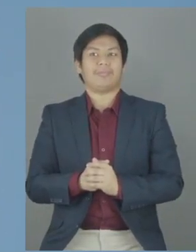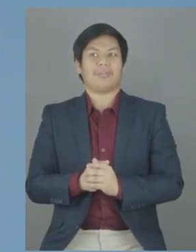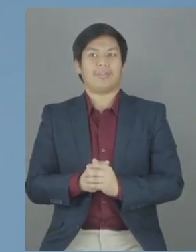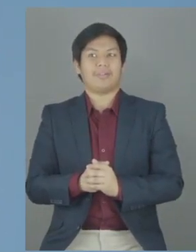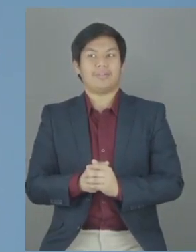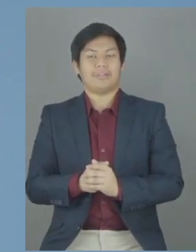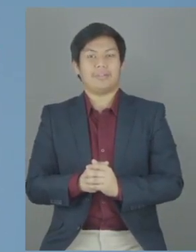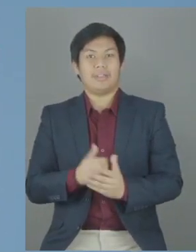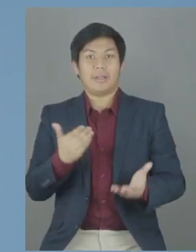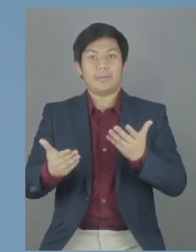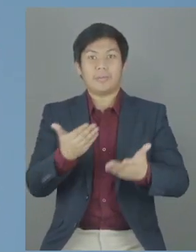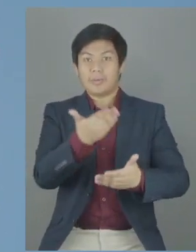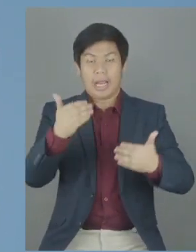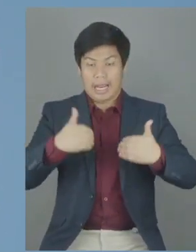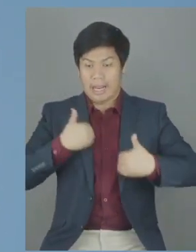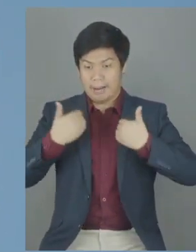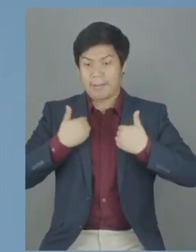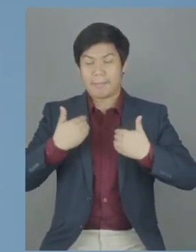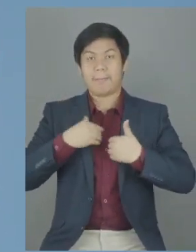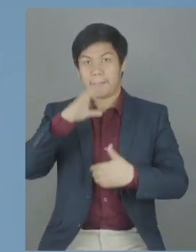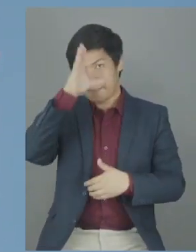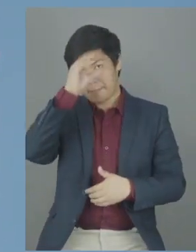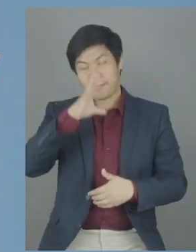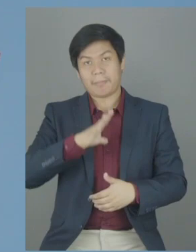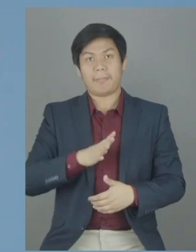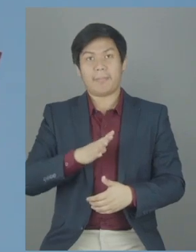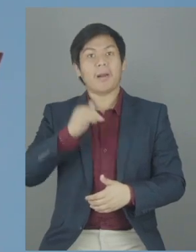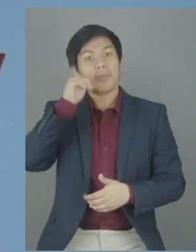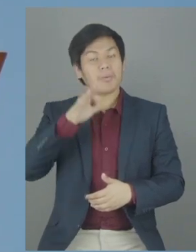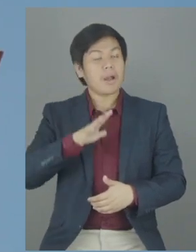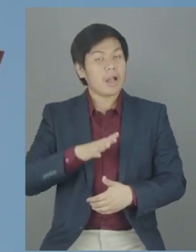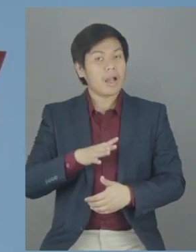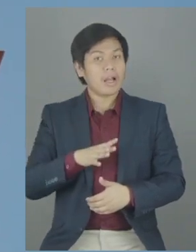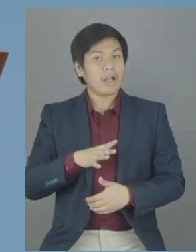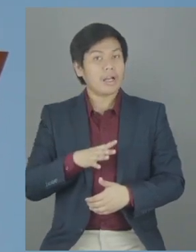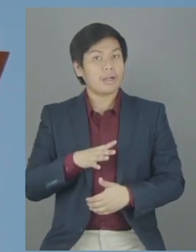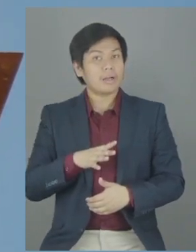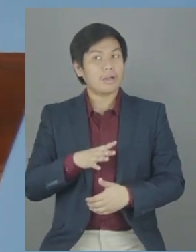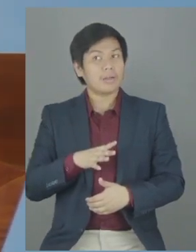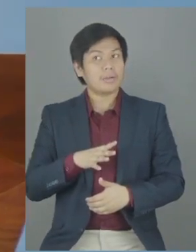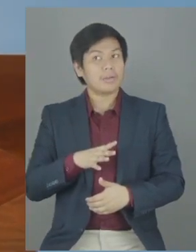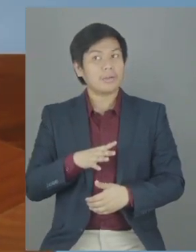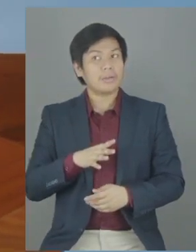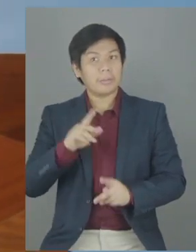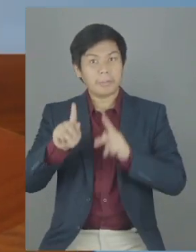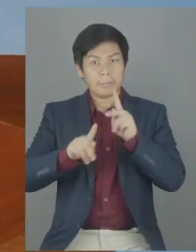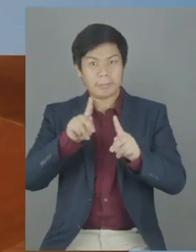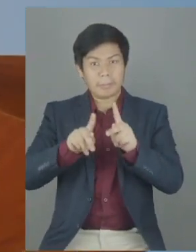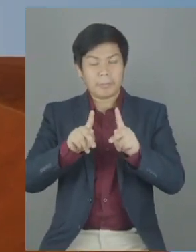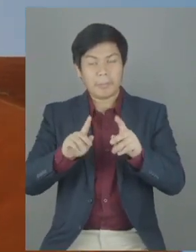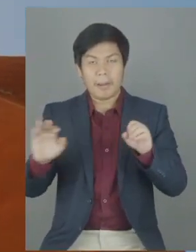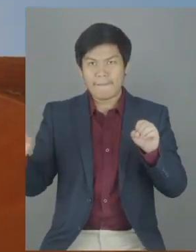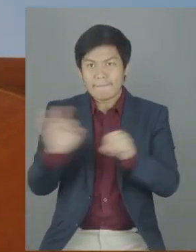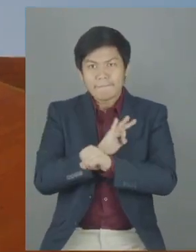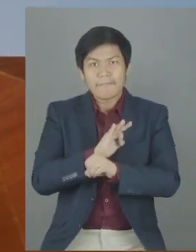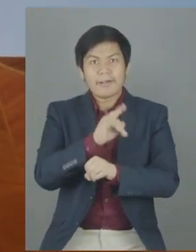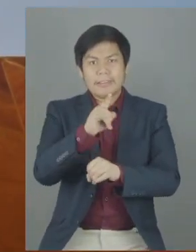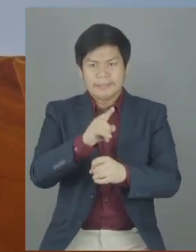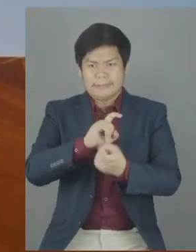Or you can be a teenager, or you were a teenager, and people force you to be